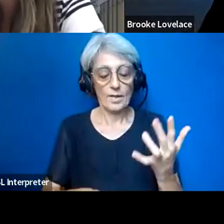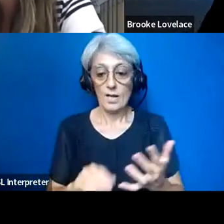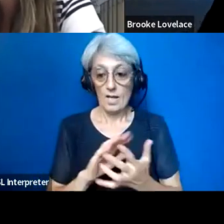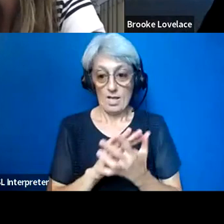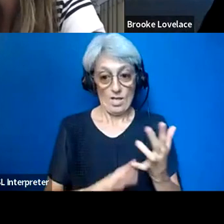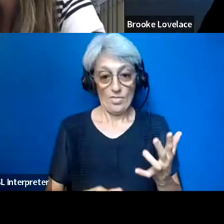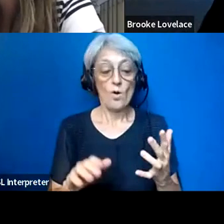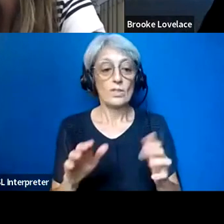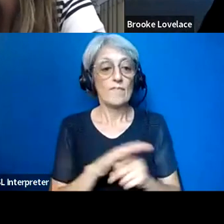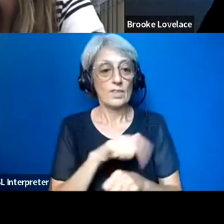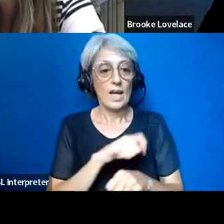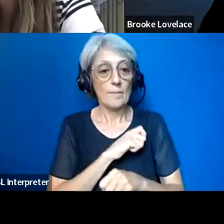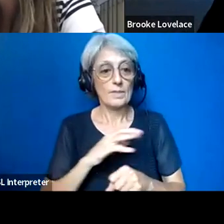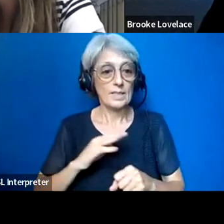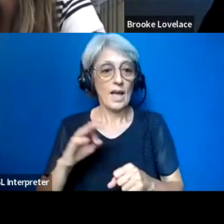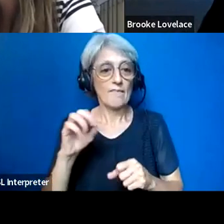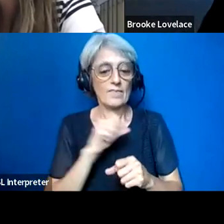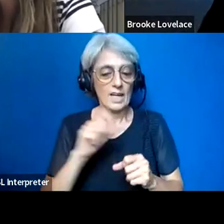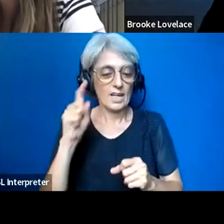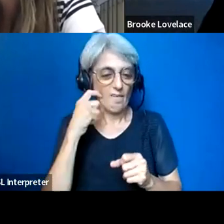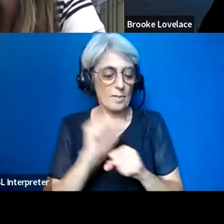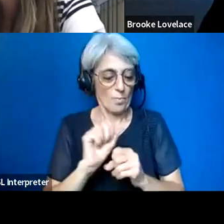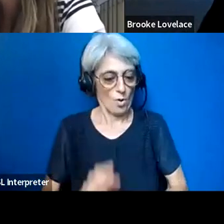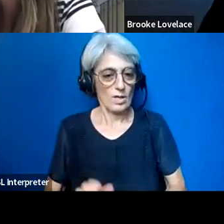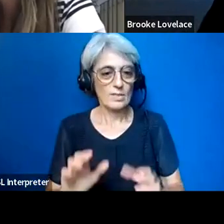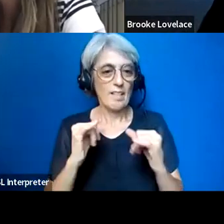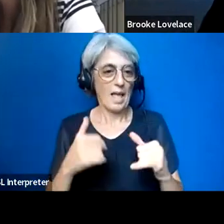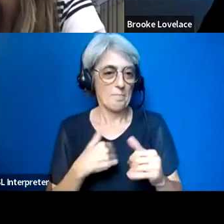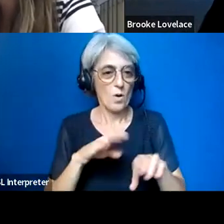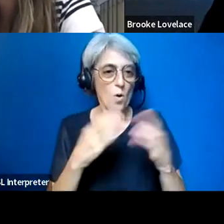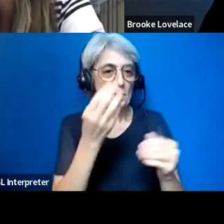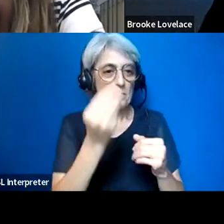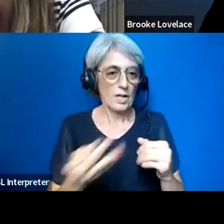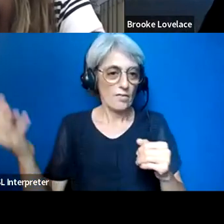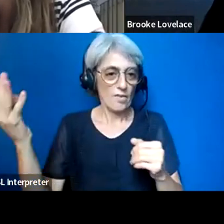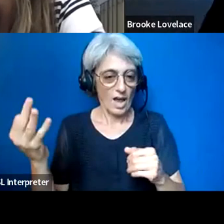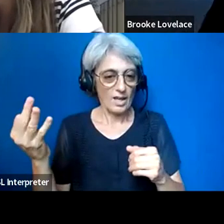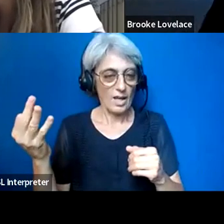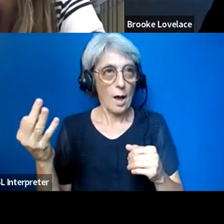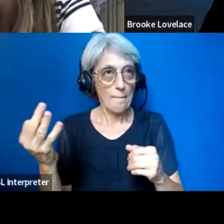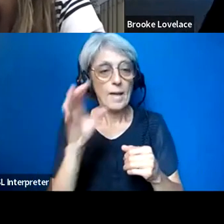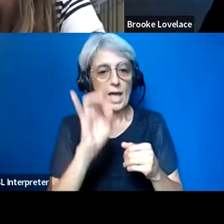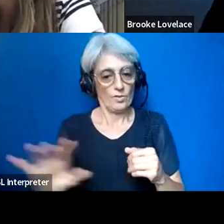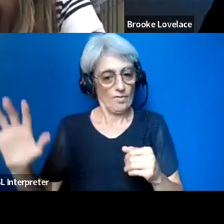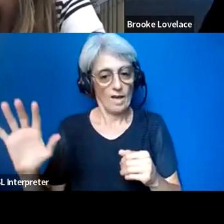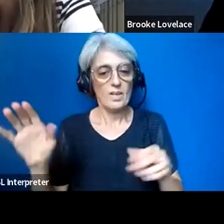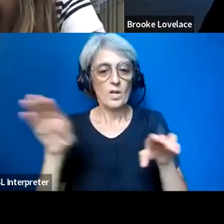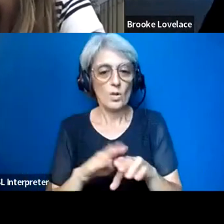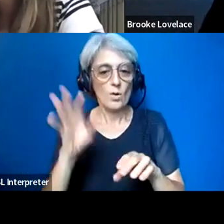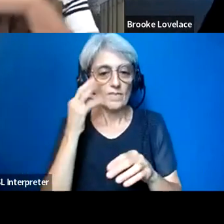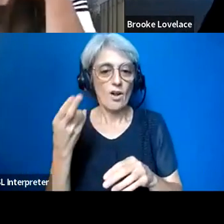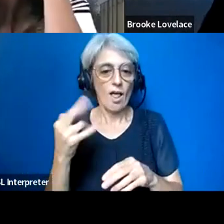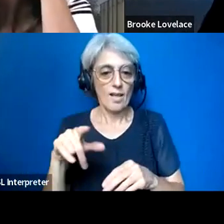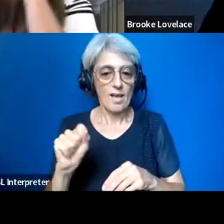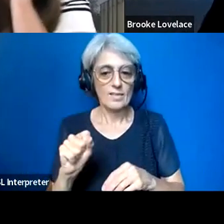with full-time Senate government employees just like me that are open, Monday through Friday, 8 to 5, except for federal holidays. And they're